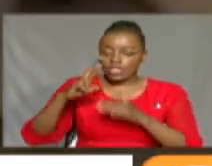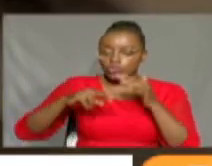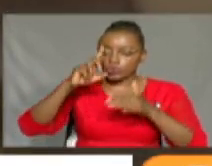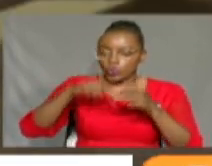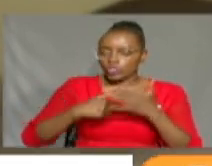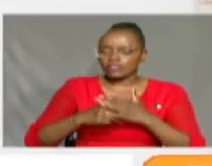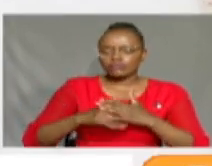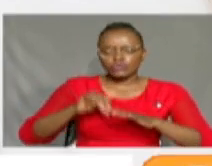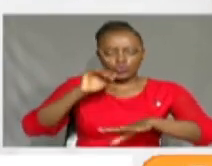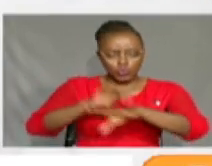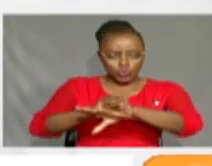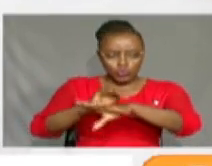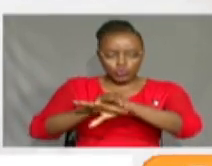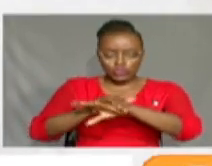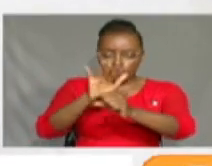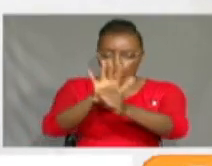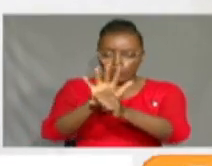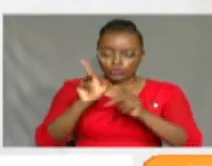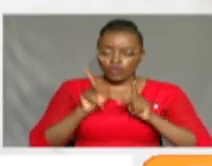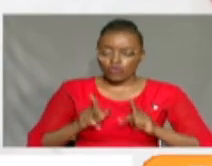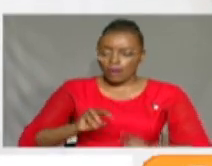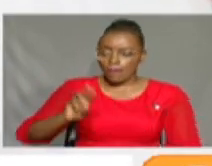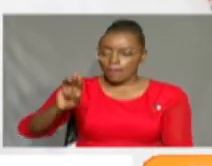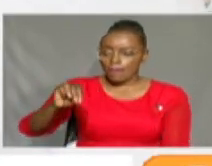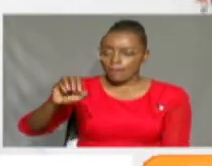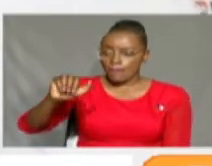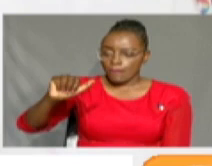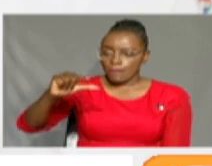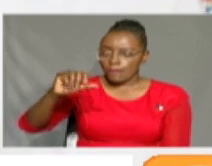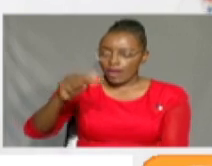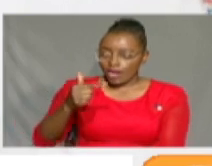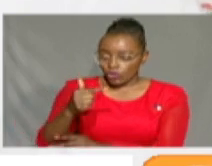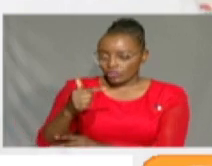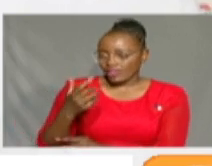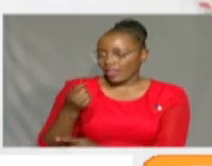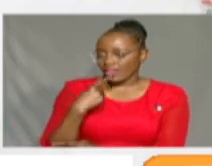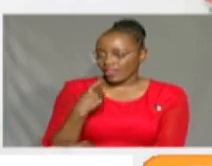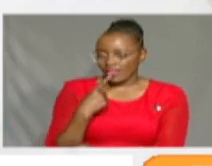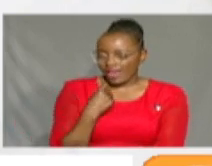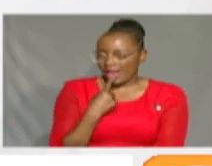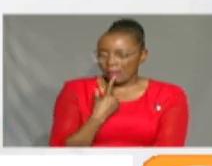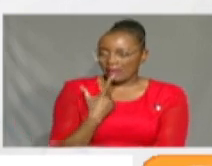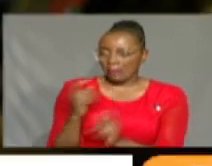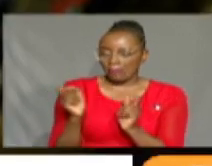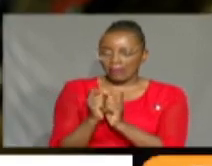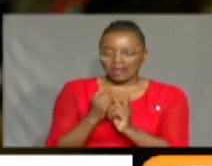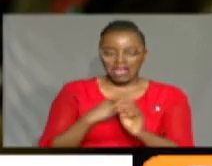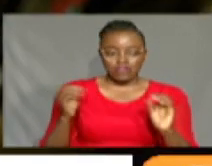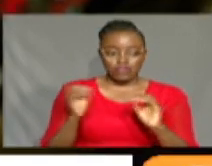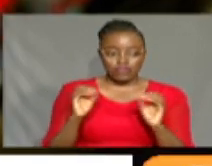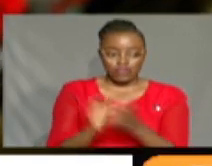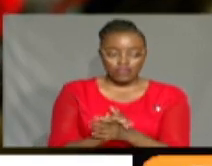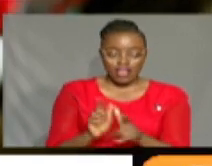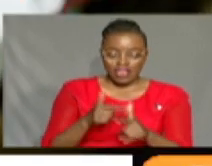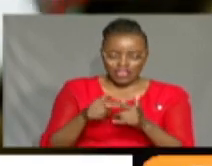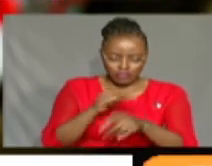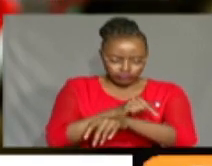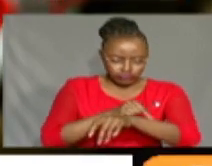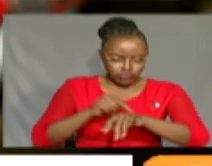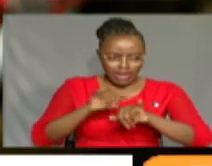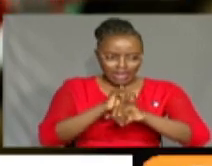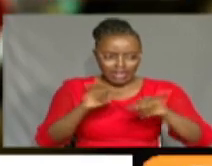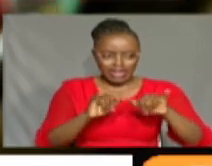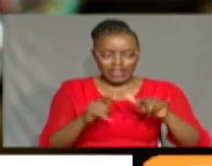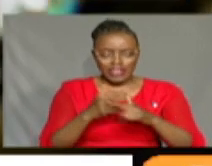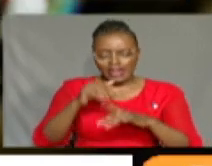very satisfying. For many, the maggot therapy is painless. Na hope tu zikitolewa, mgu kidonda itabaki safi,